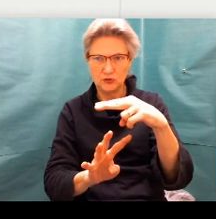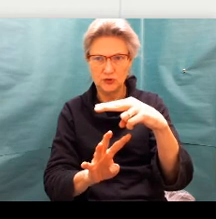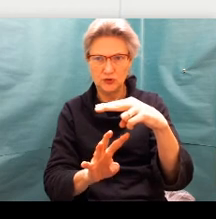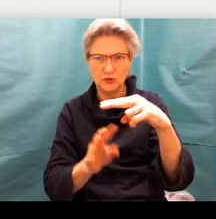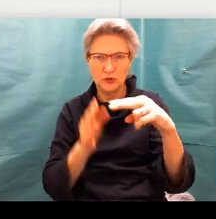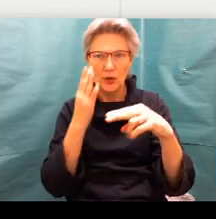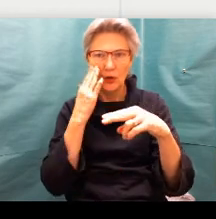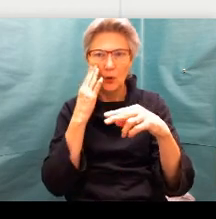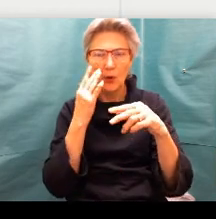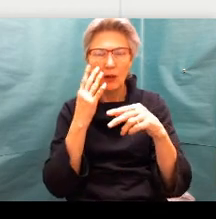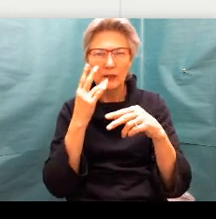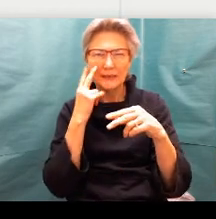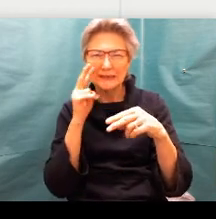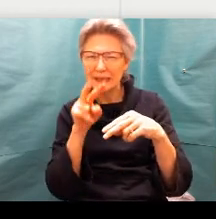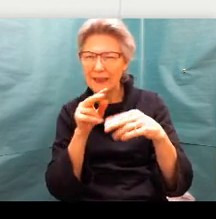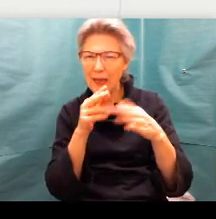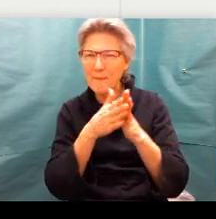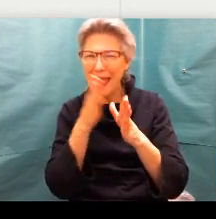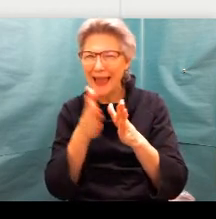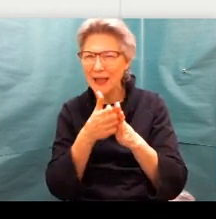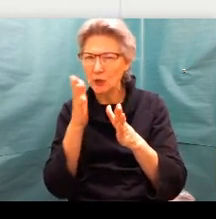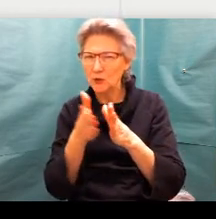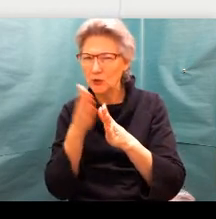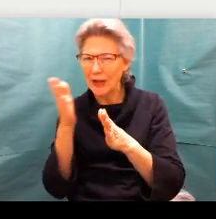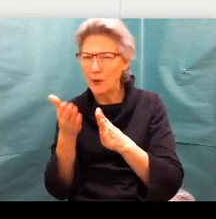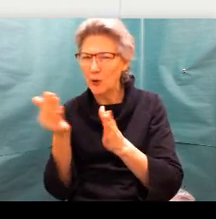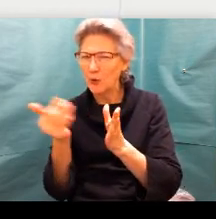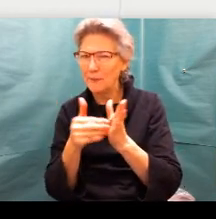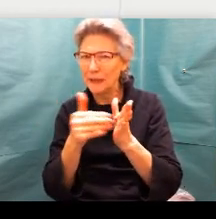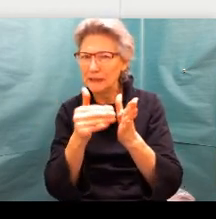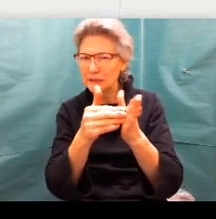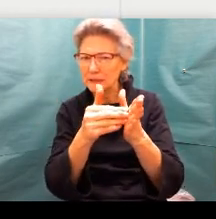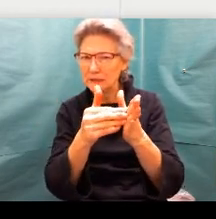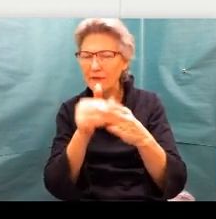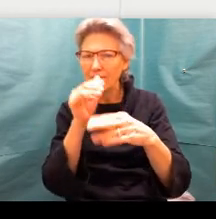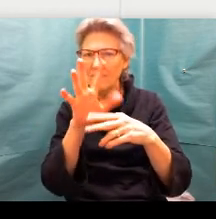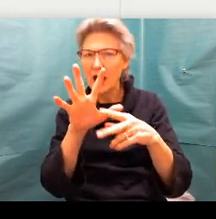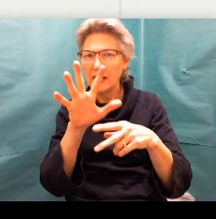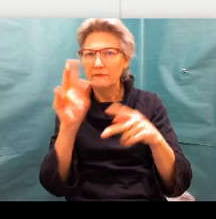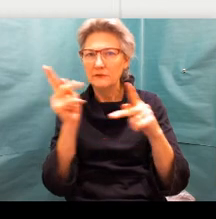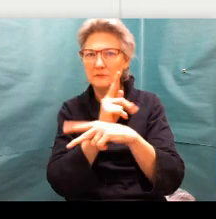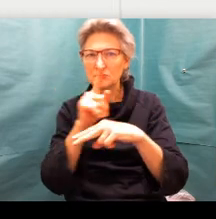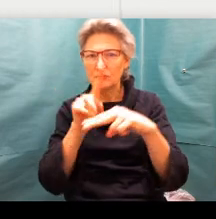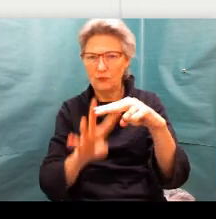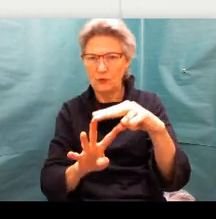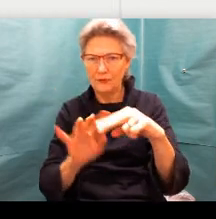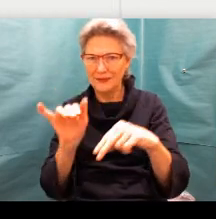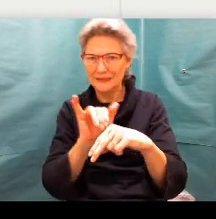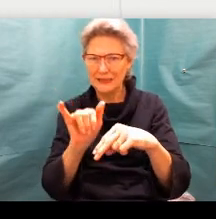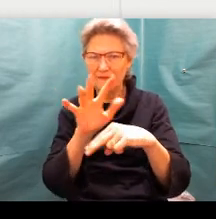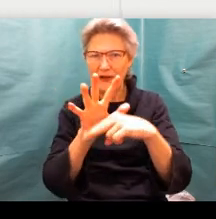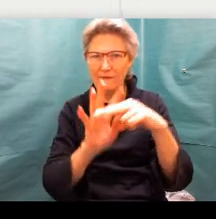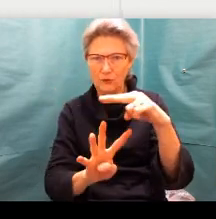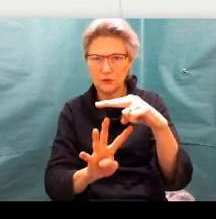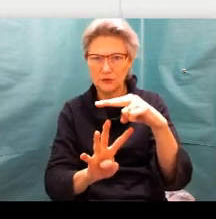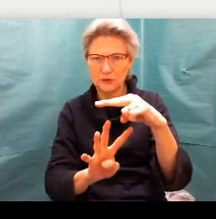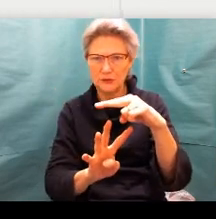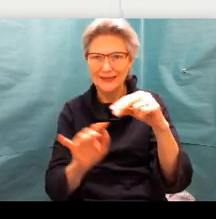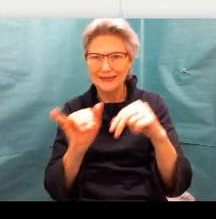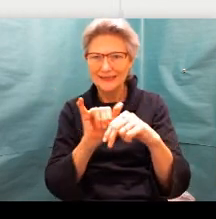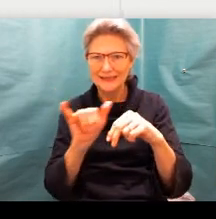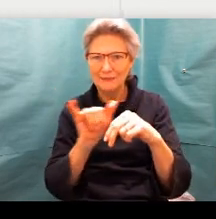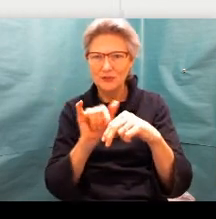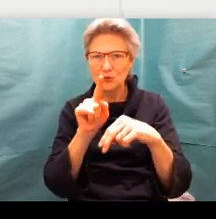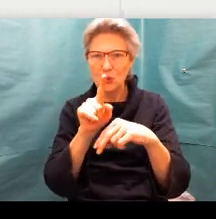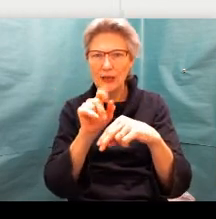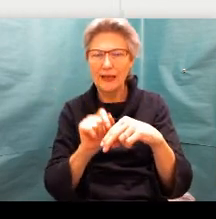on that pattern. And now 5 times 1/4. Same, I know that 5/4 is the same as